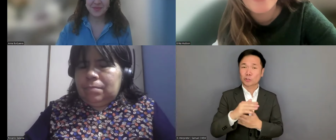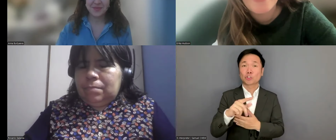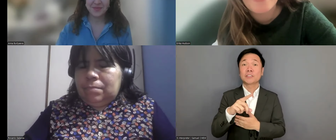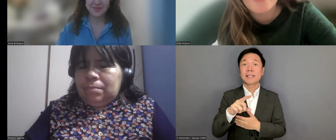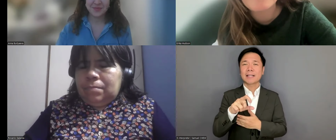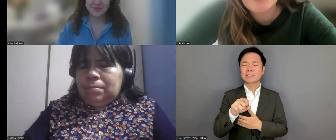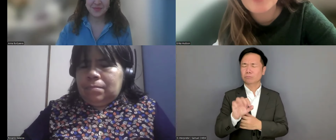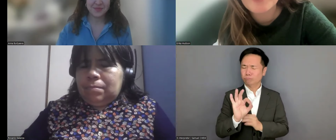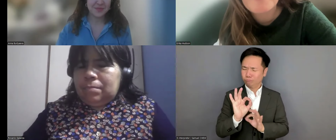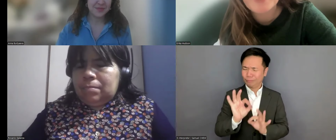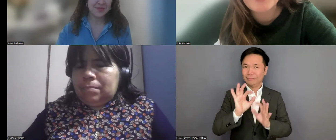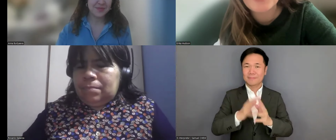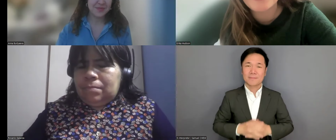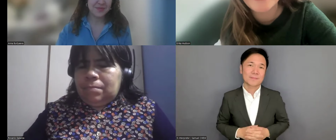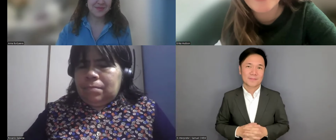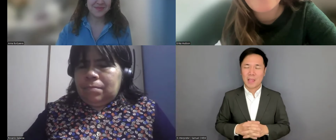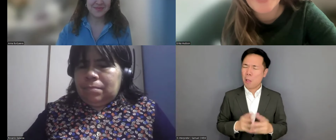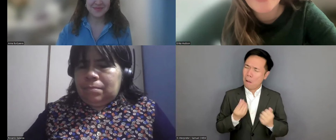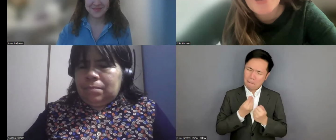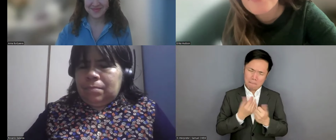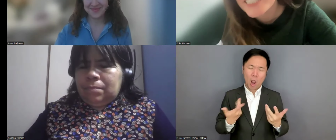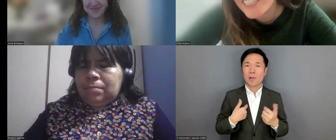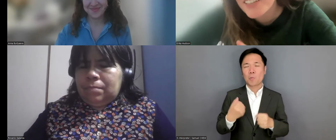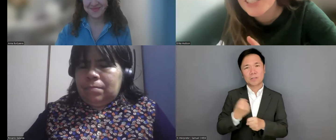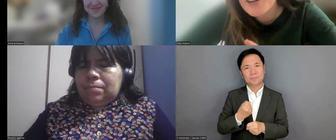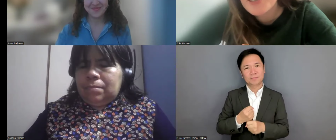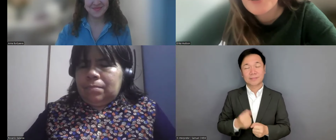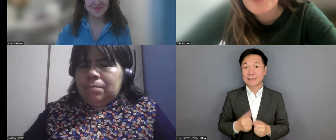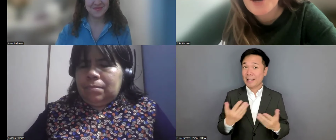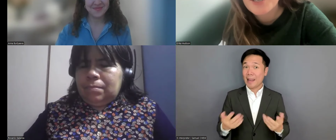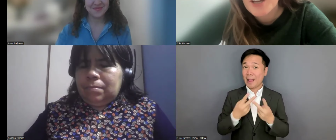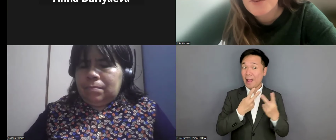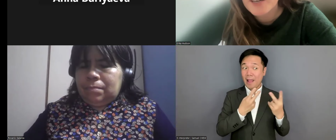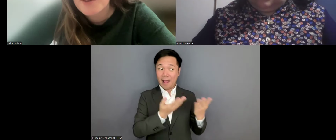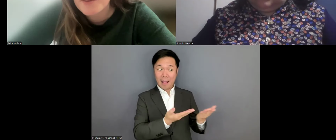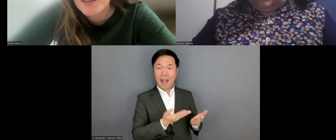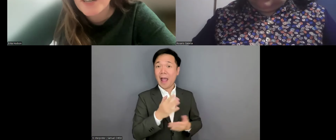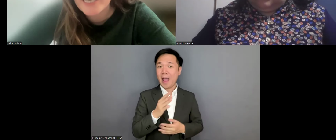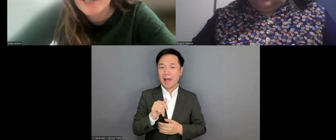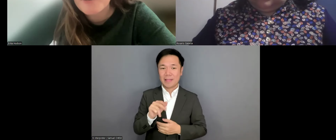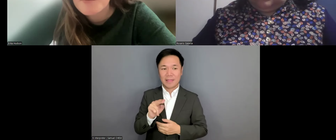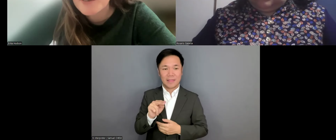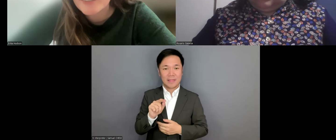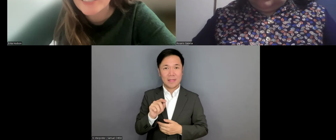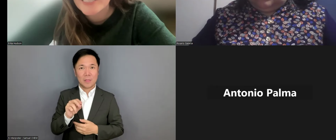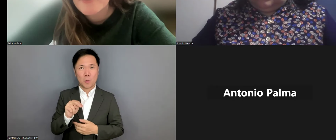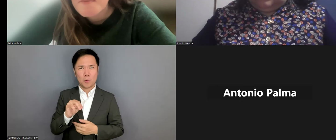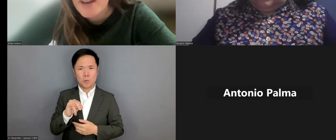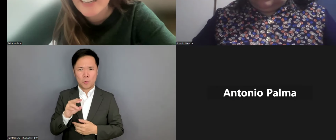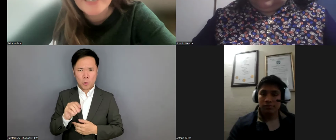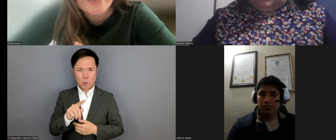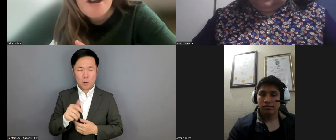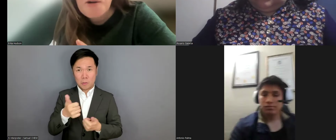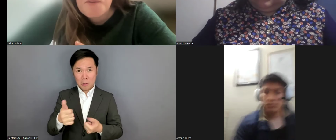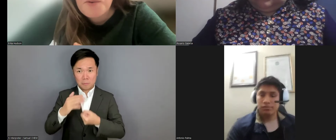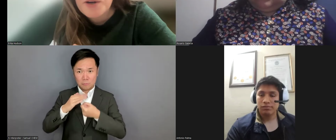Summit. I'm sure there's much to do still, but now I want to see if Antonio, I know we really want to hear from you, so see if the